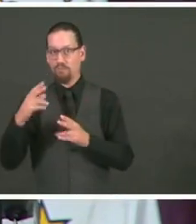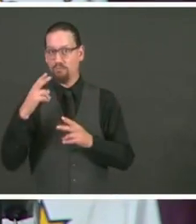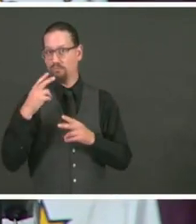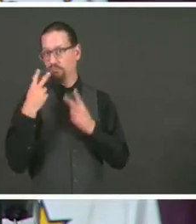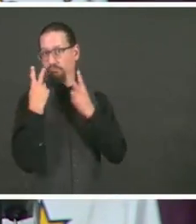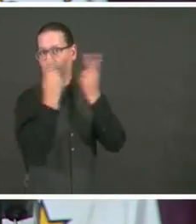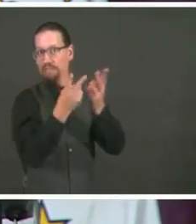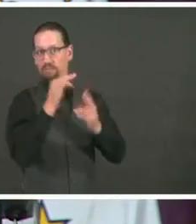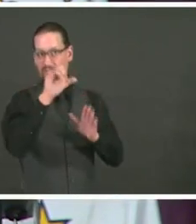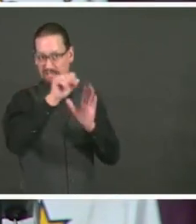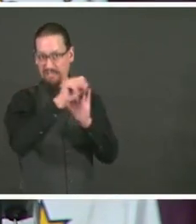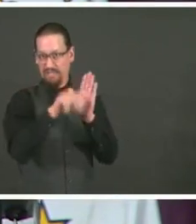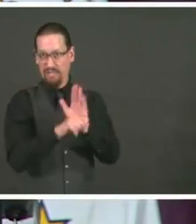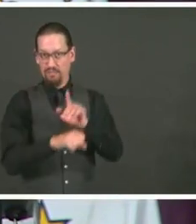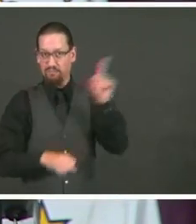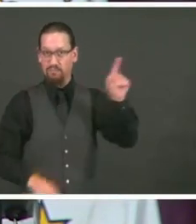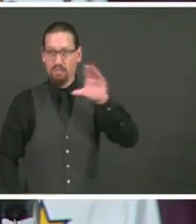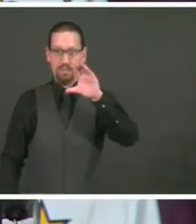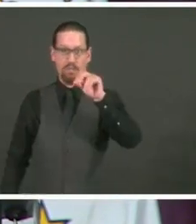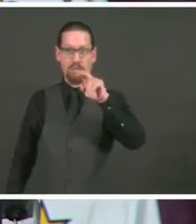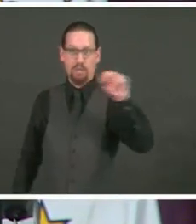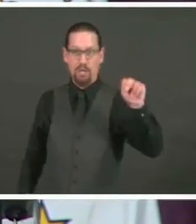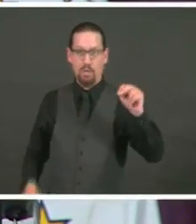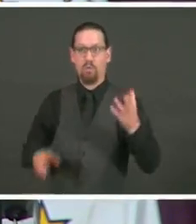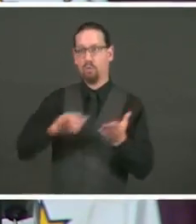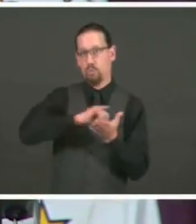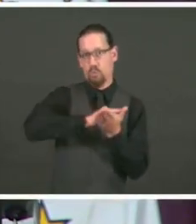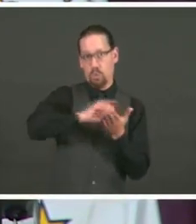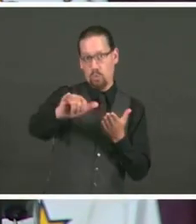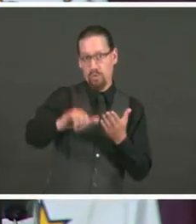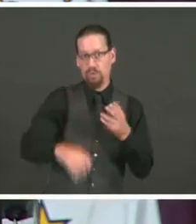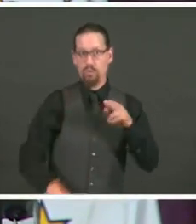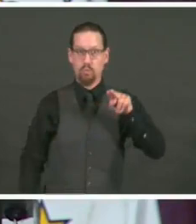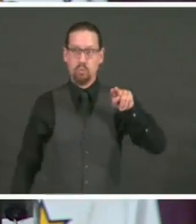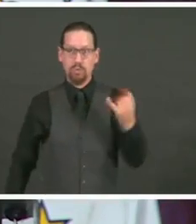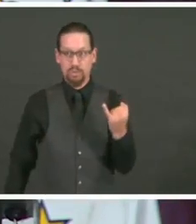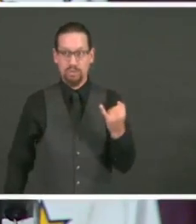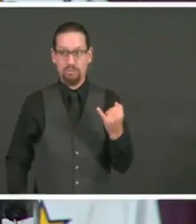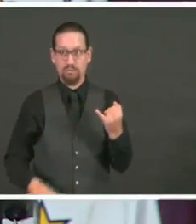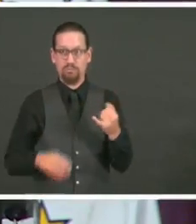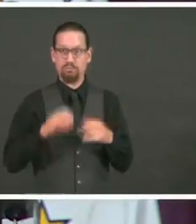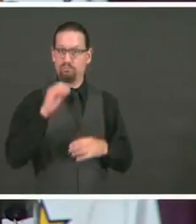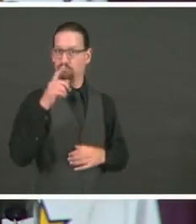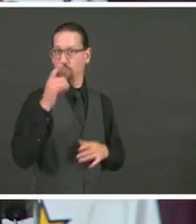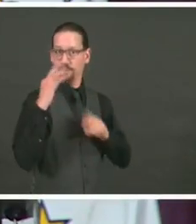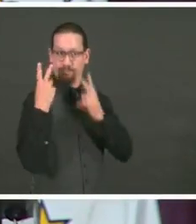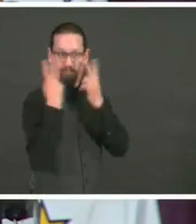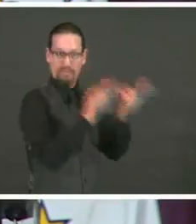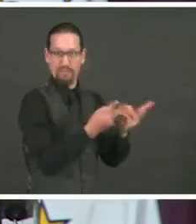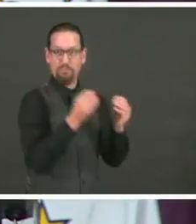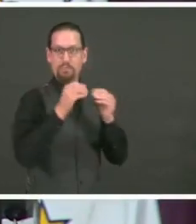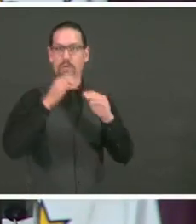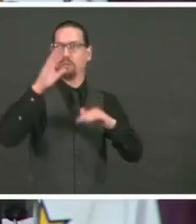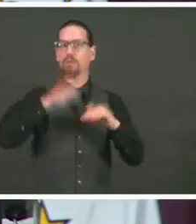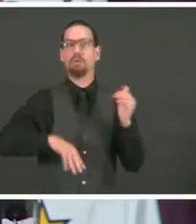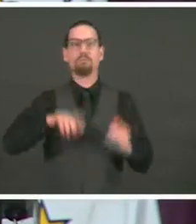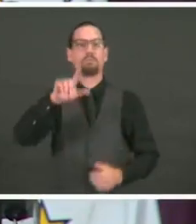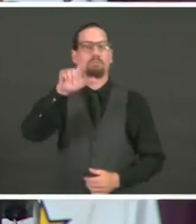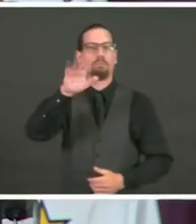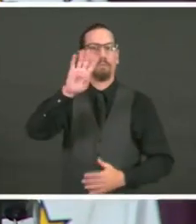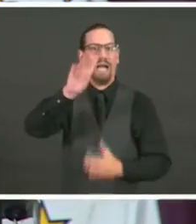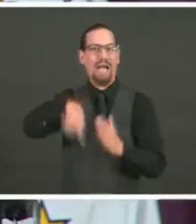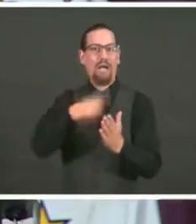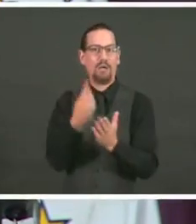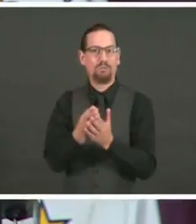New York, or New Jersey for more than 24 hours, they will ask you to quarantine there